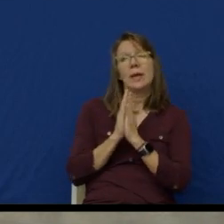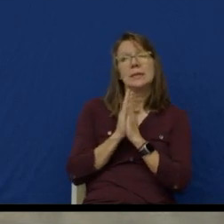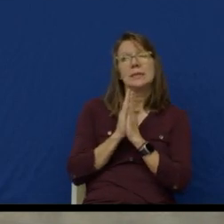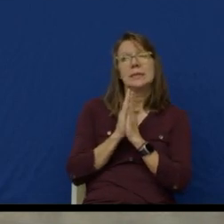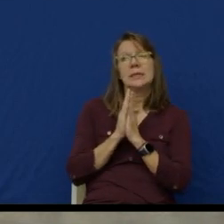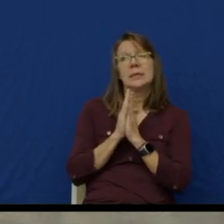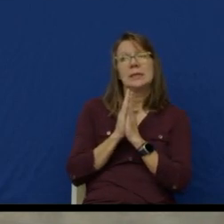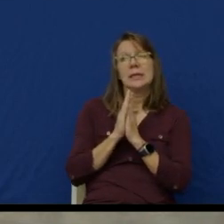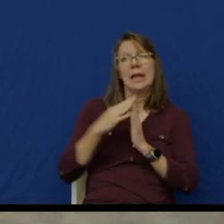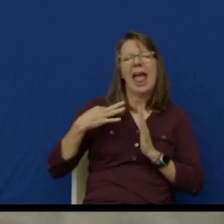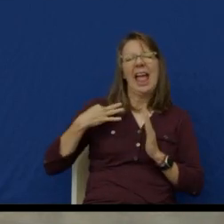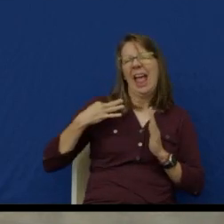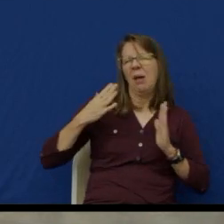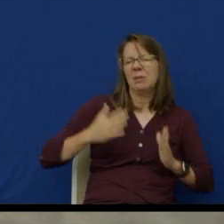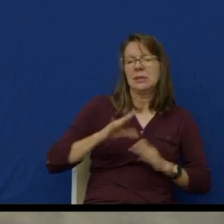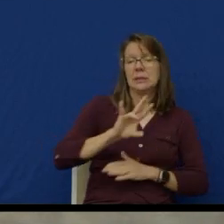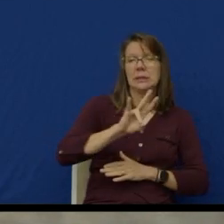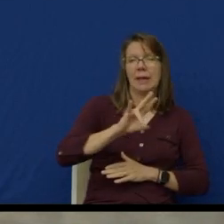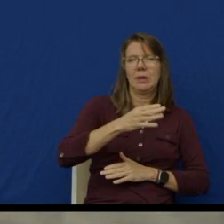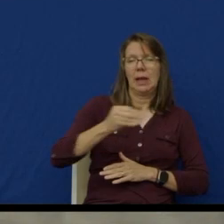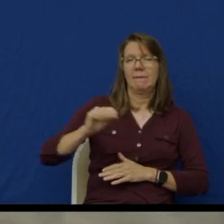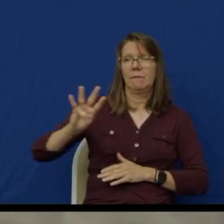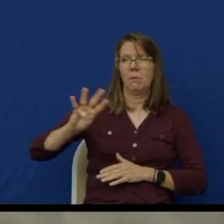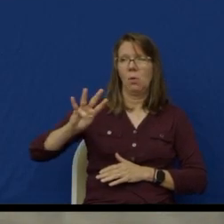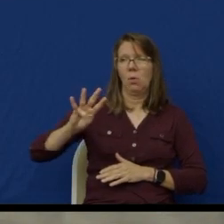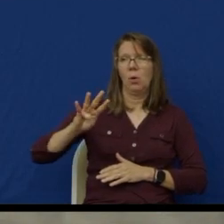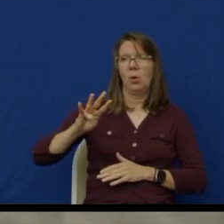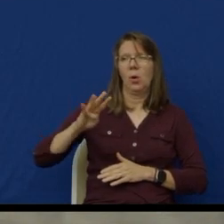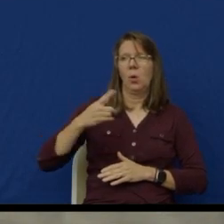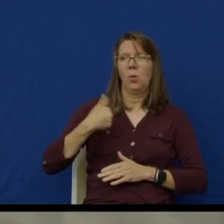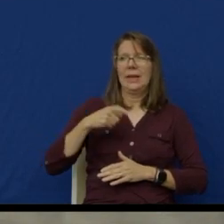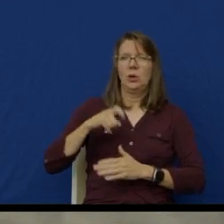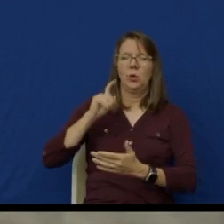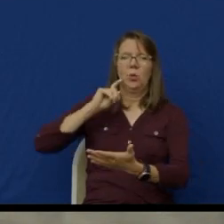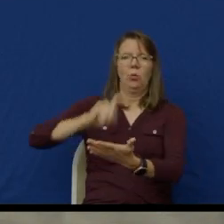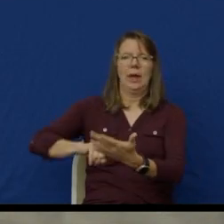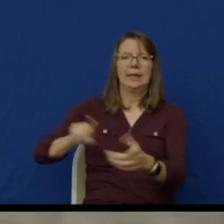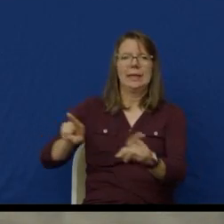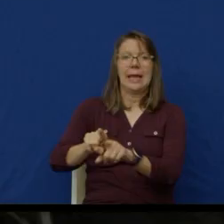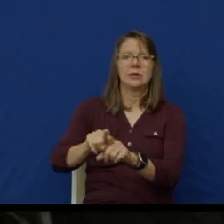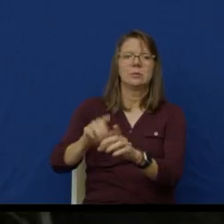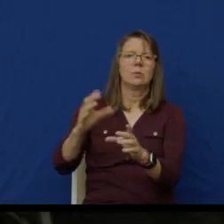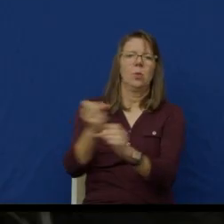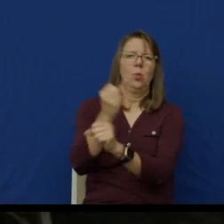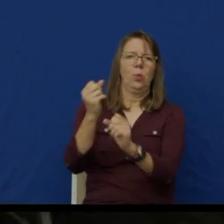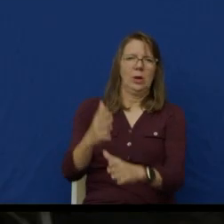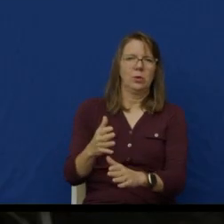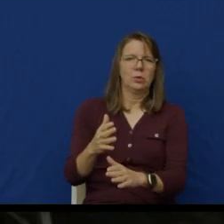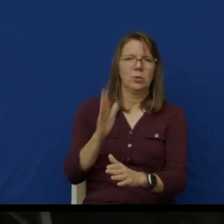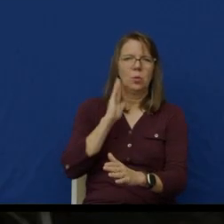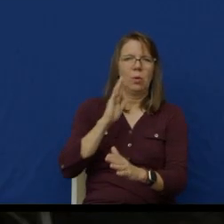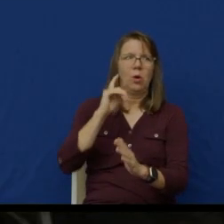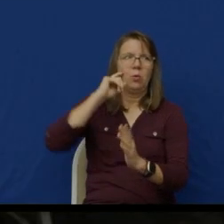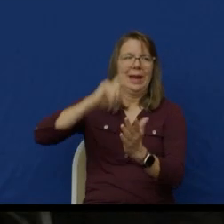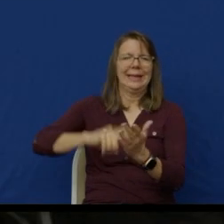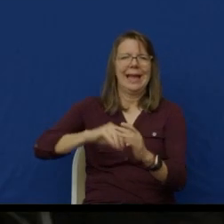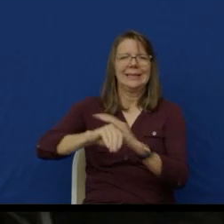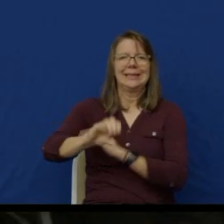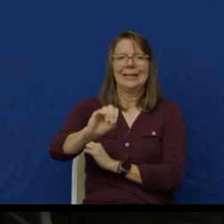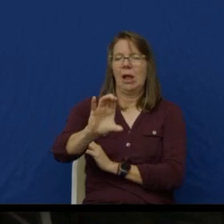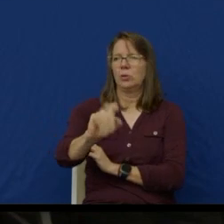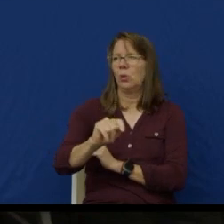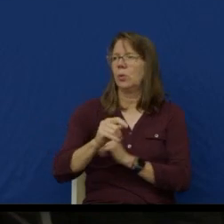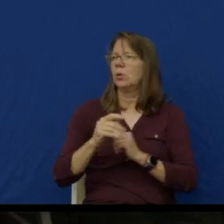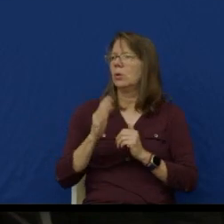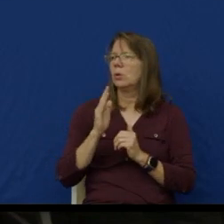7 and 4 be recognized as our winners in October. Thank you so much. Coming from the